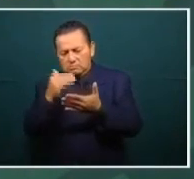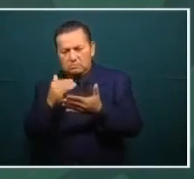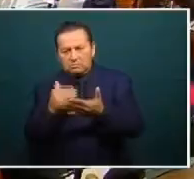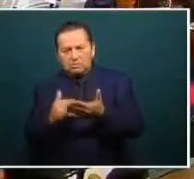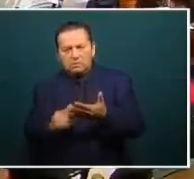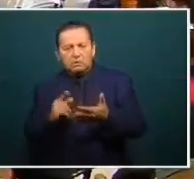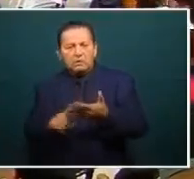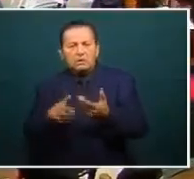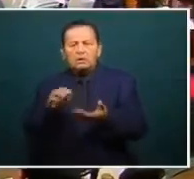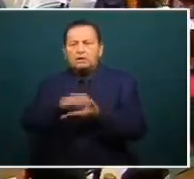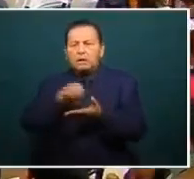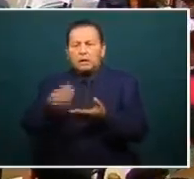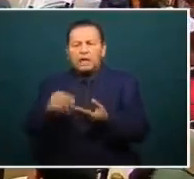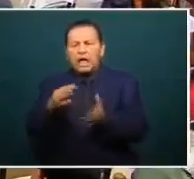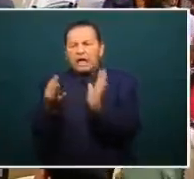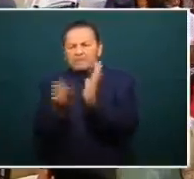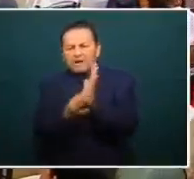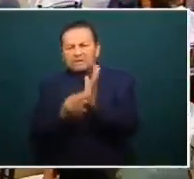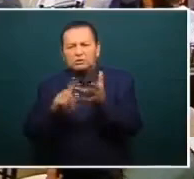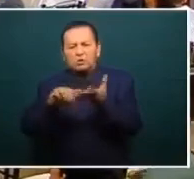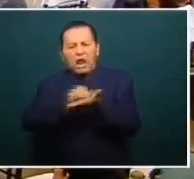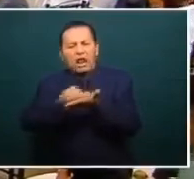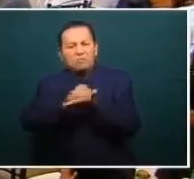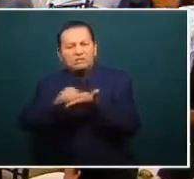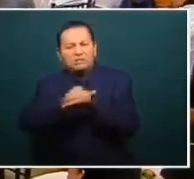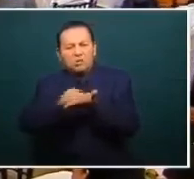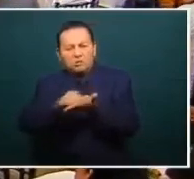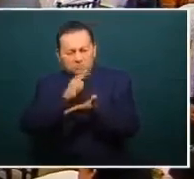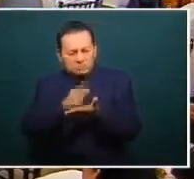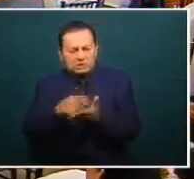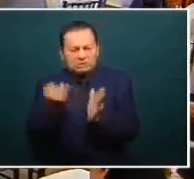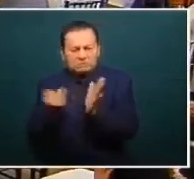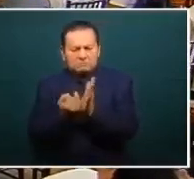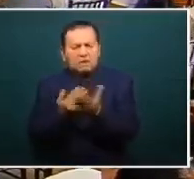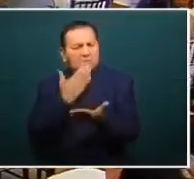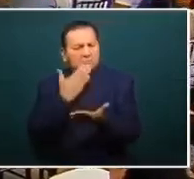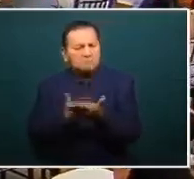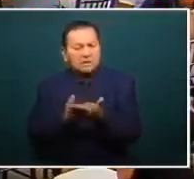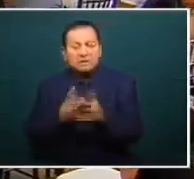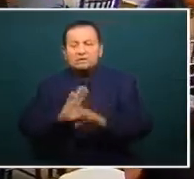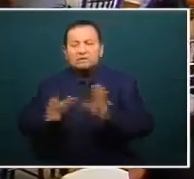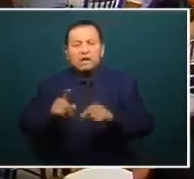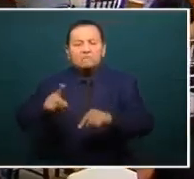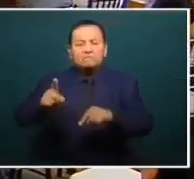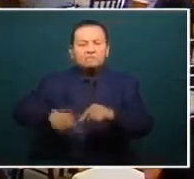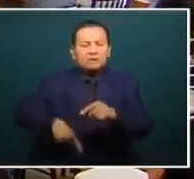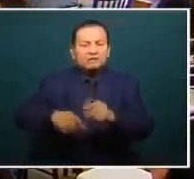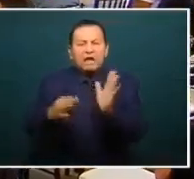They established levies for aluminum and iron,